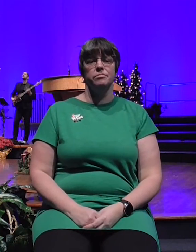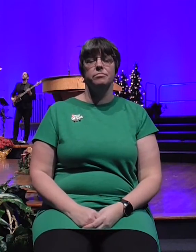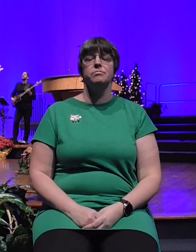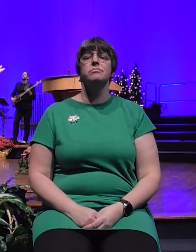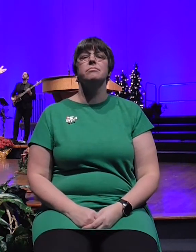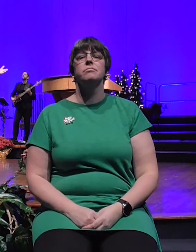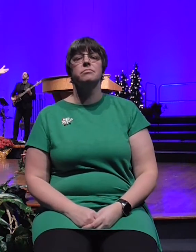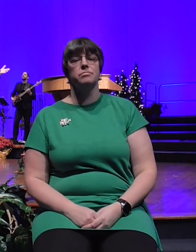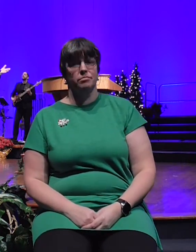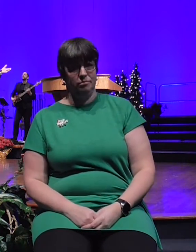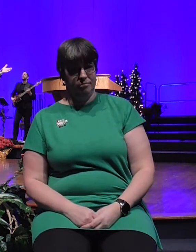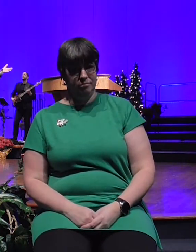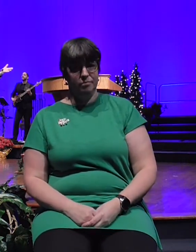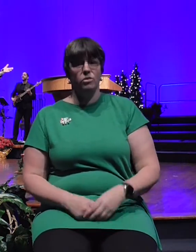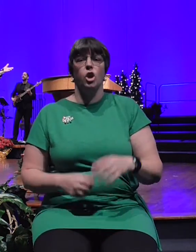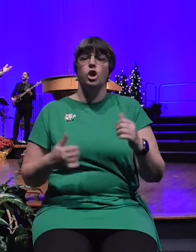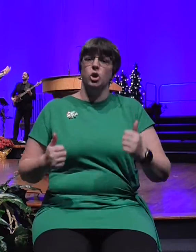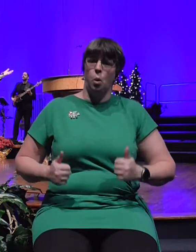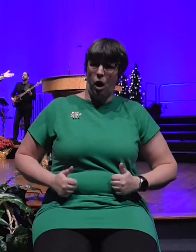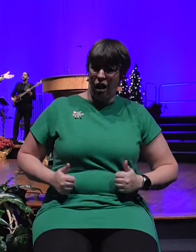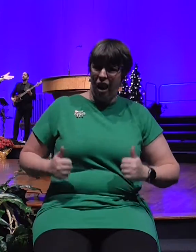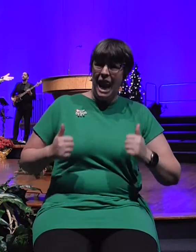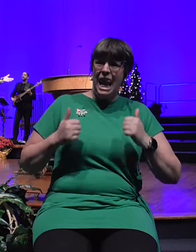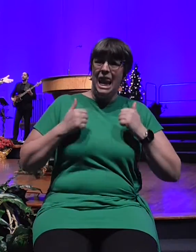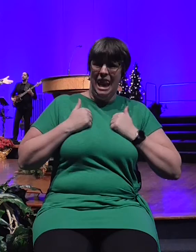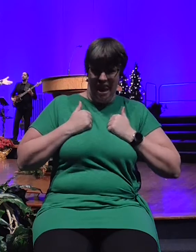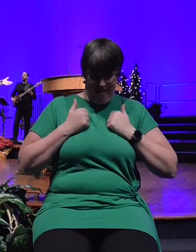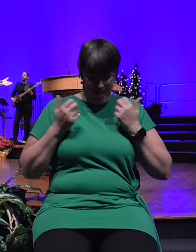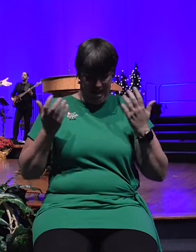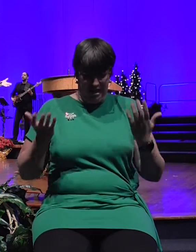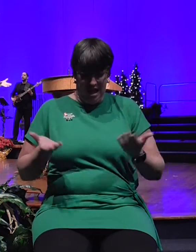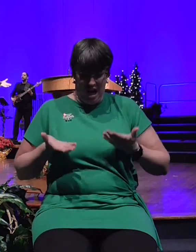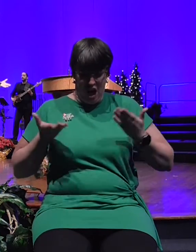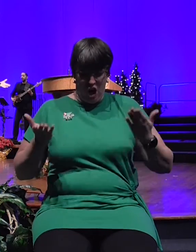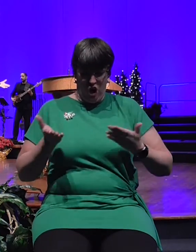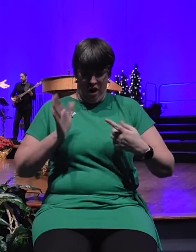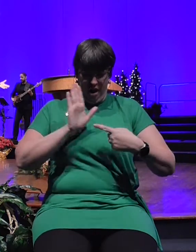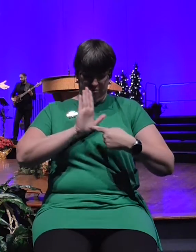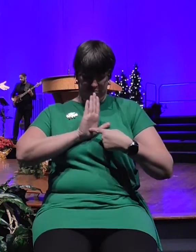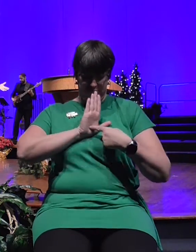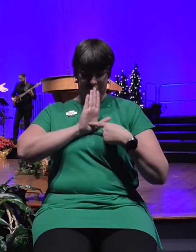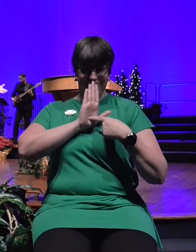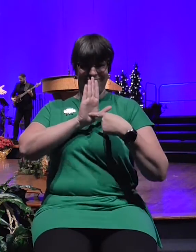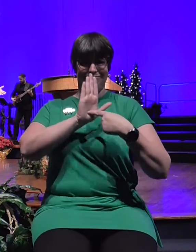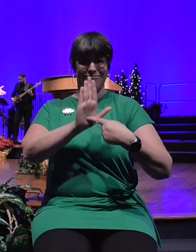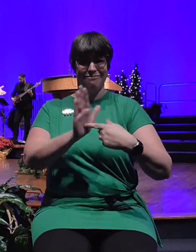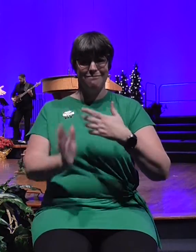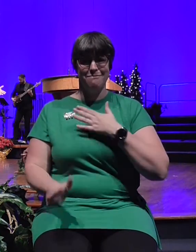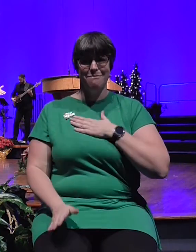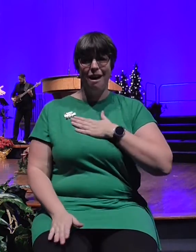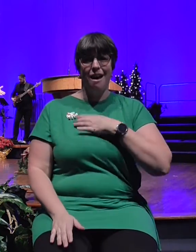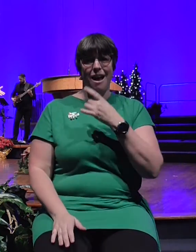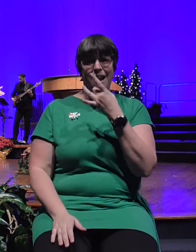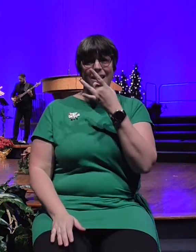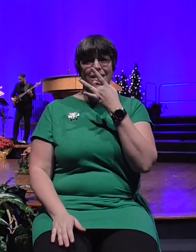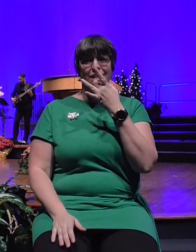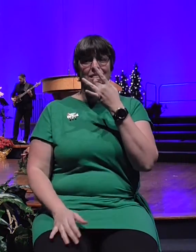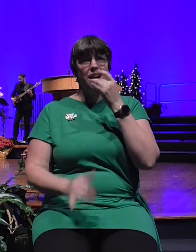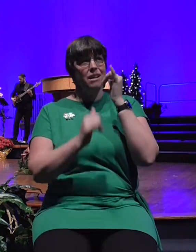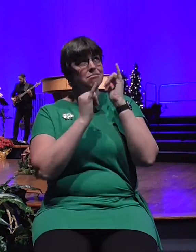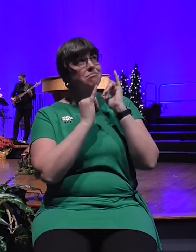live out in the open, shine from my life like the sun.